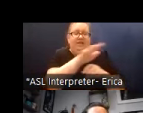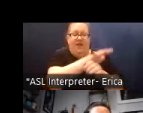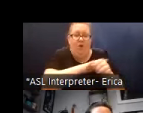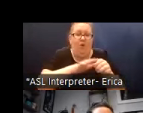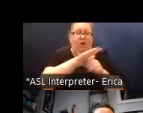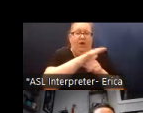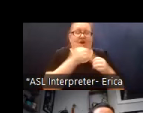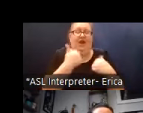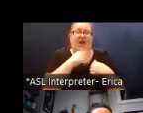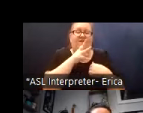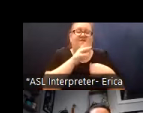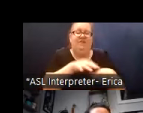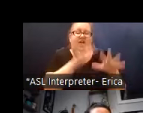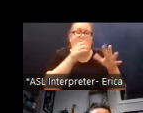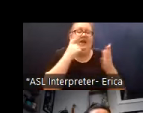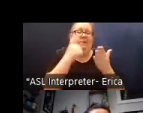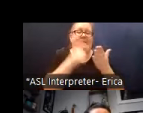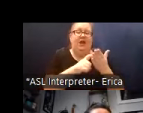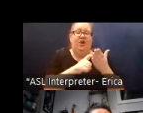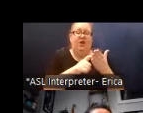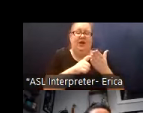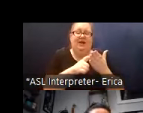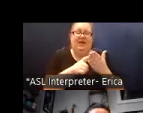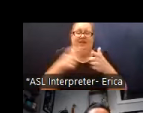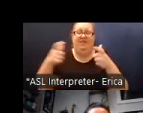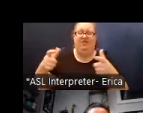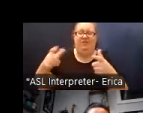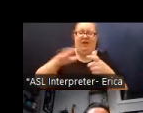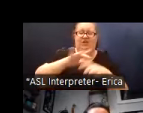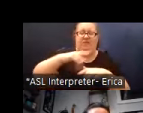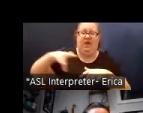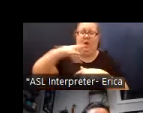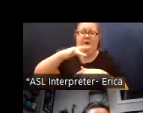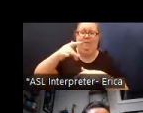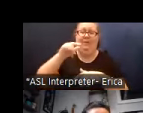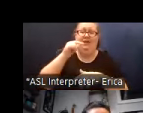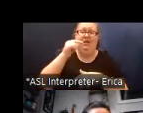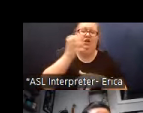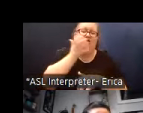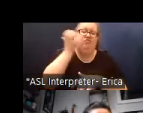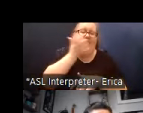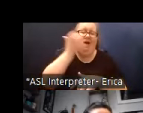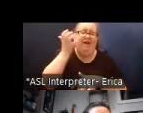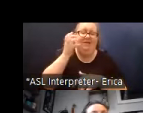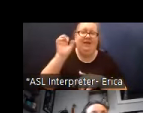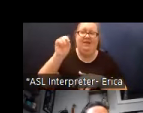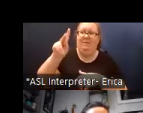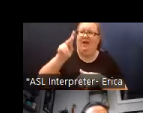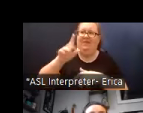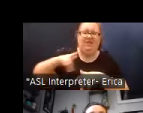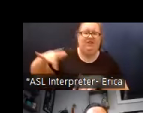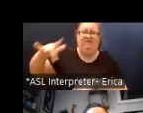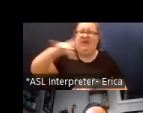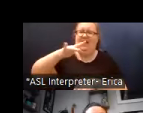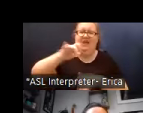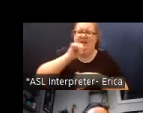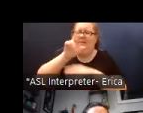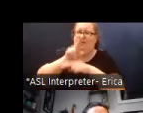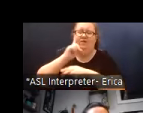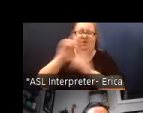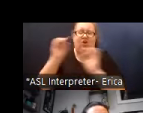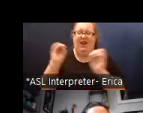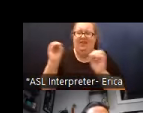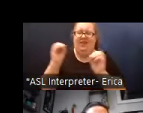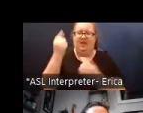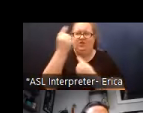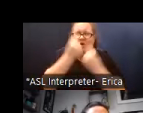flooding. But I noticed that like there's a patch of open grass on the right side and on the back that's just vacant and it's not being used for anything. So like I was kind